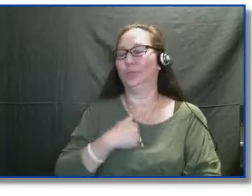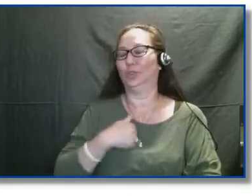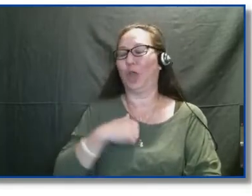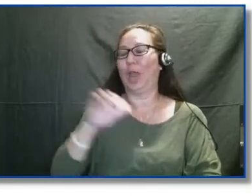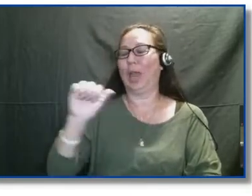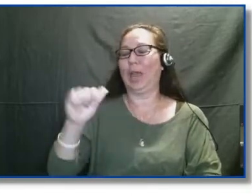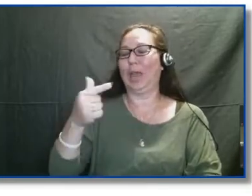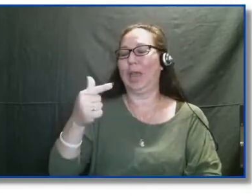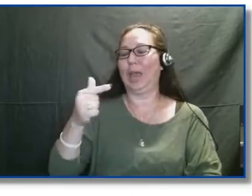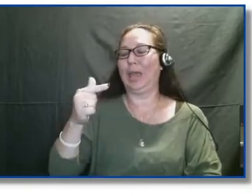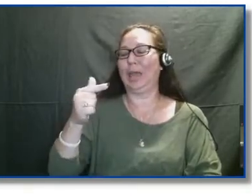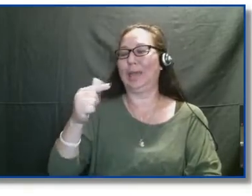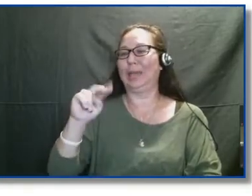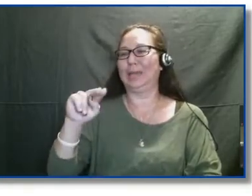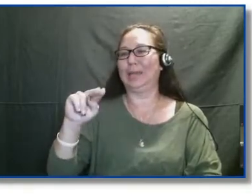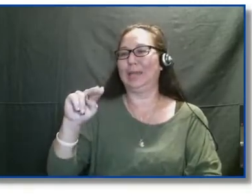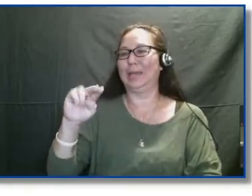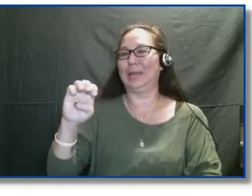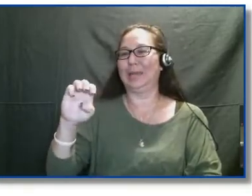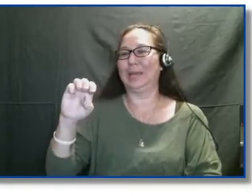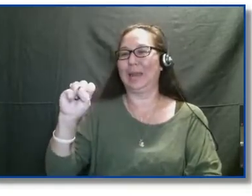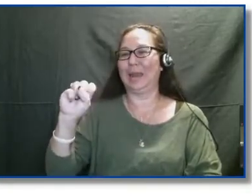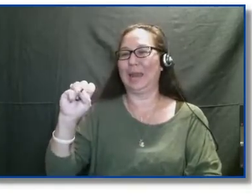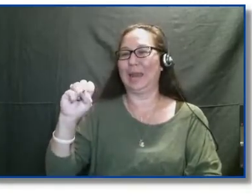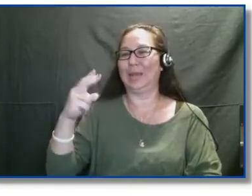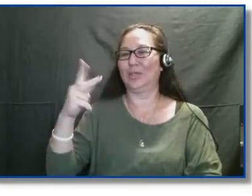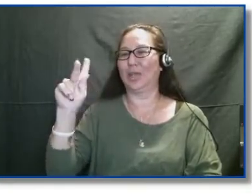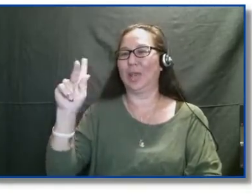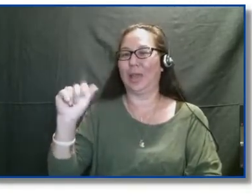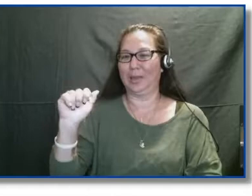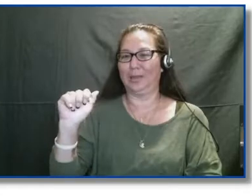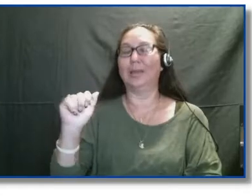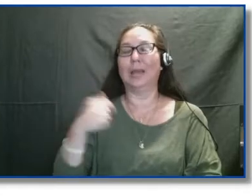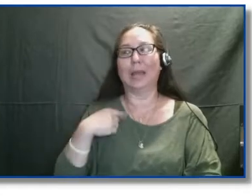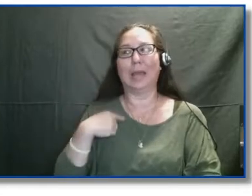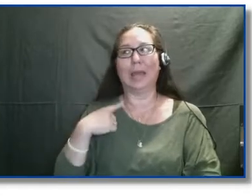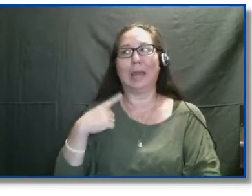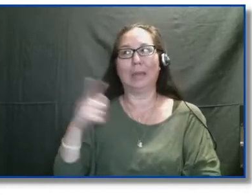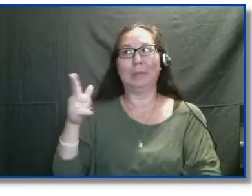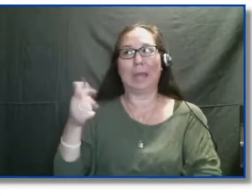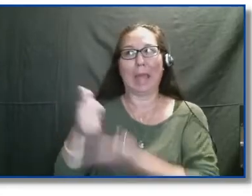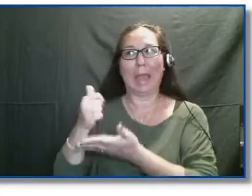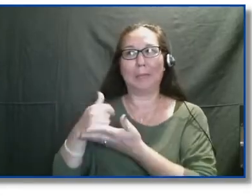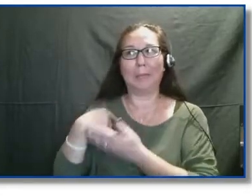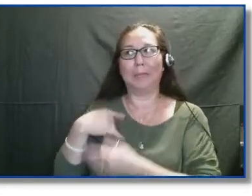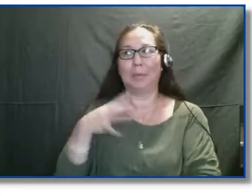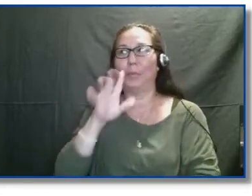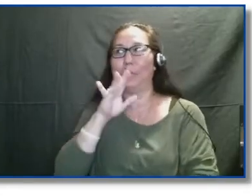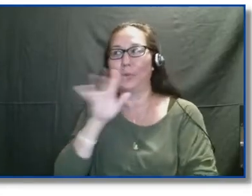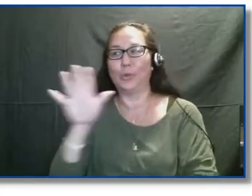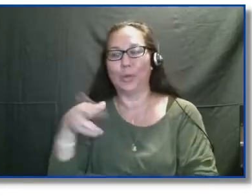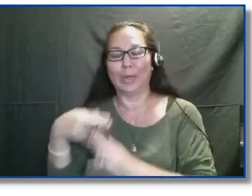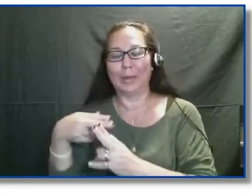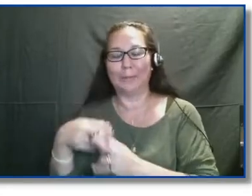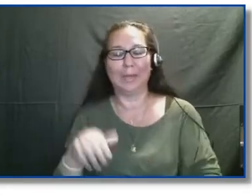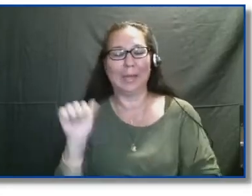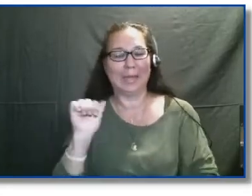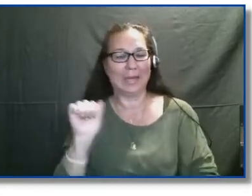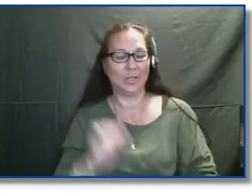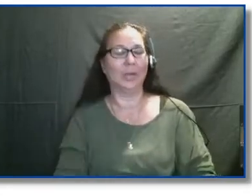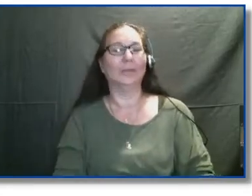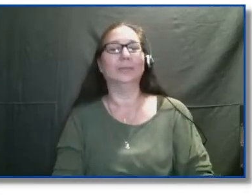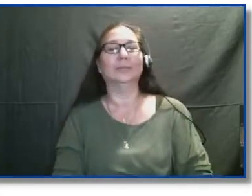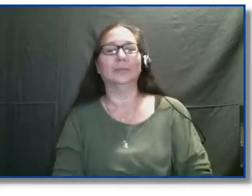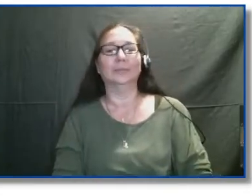Kurant, double A. I've been rehearsing. Paul's been helping me. One thing. Paul's talked about